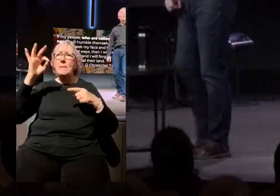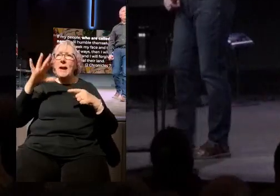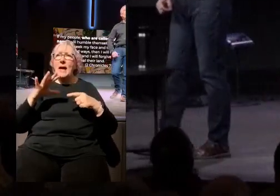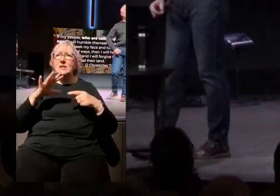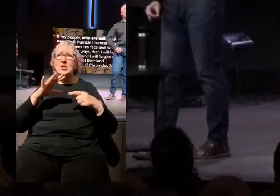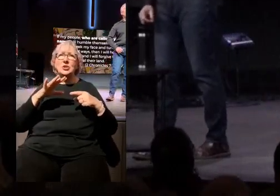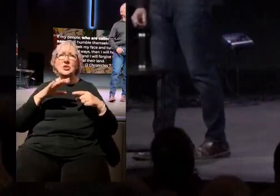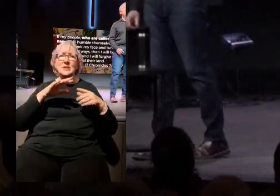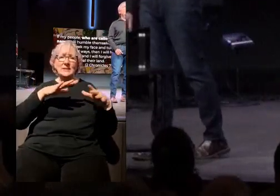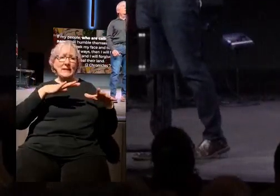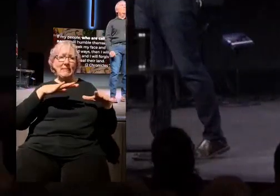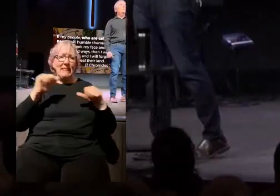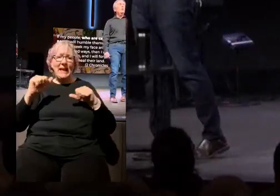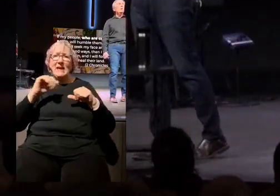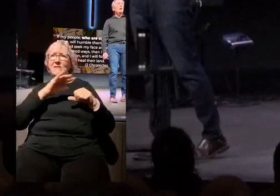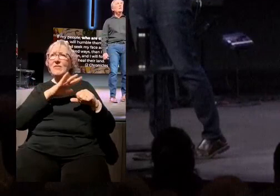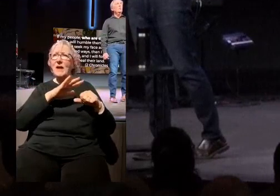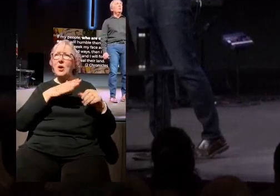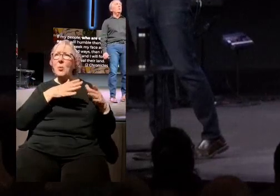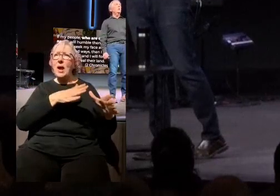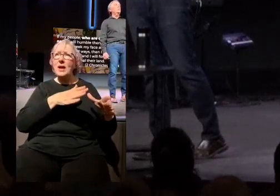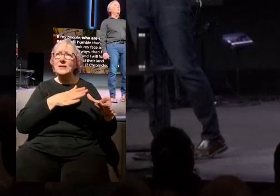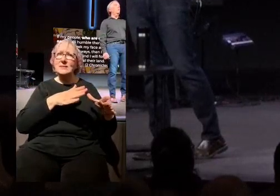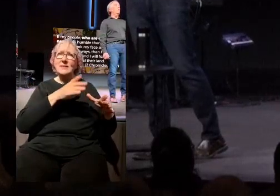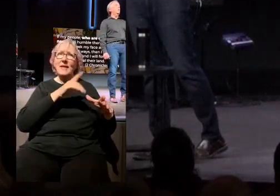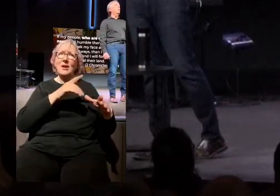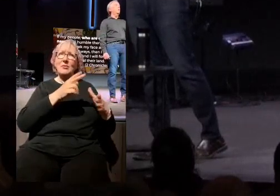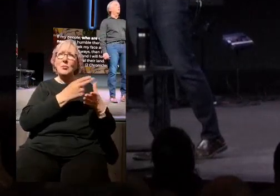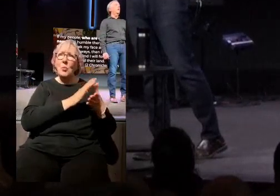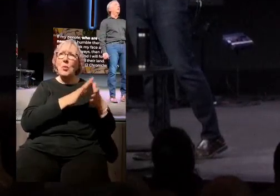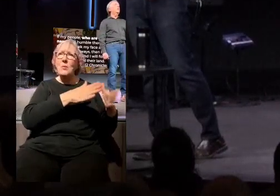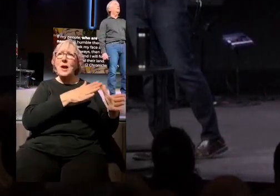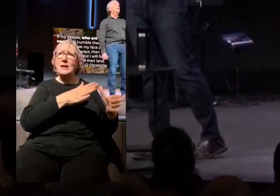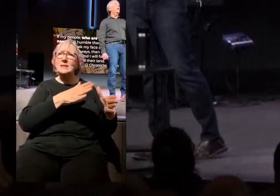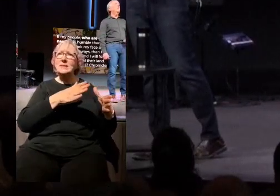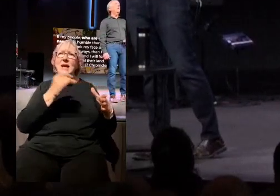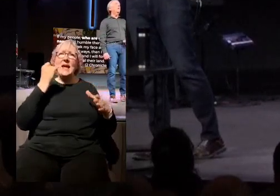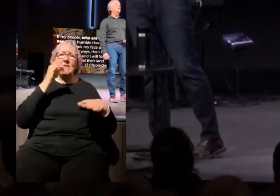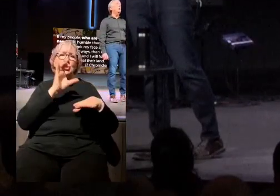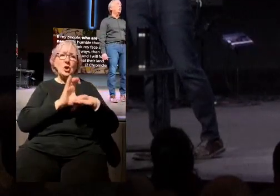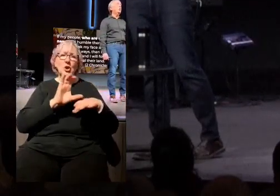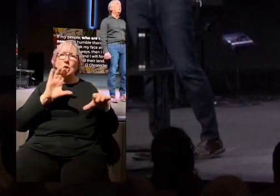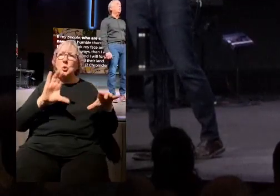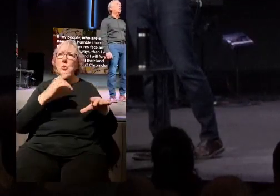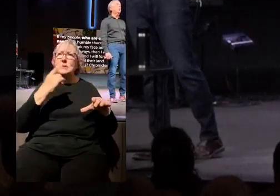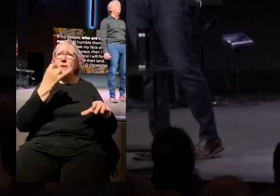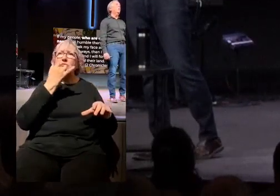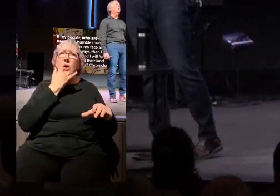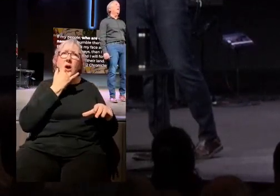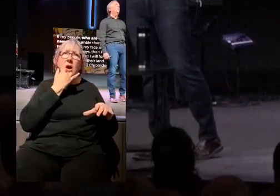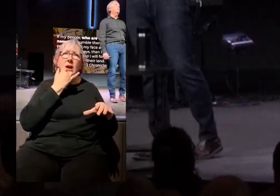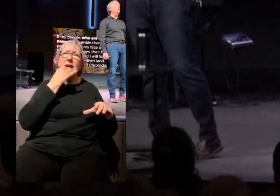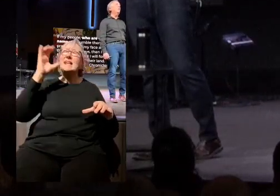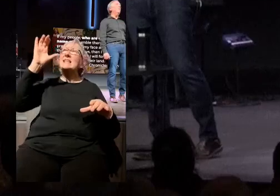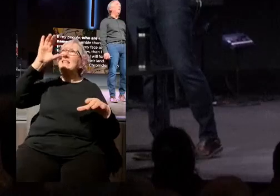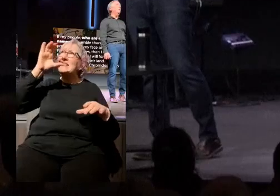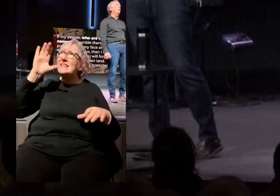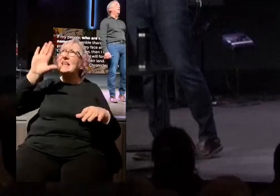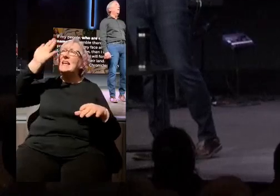the church realizes what it's done is wrong and seeks God's face and turns from its wicked ways, then I will hear from